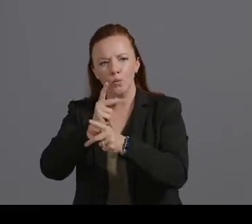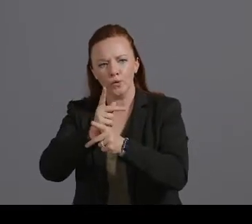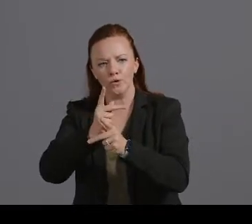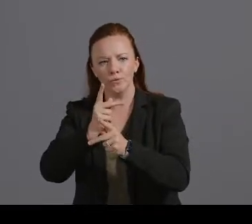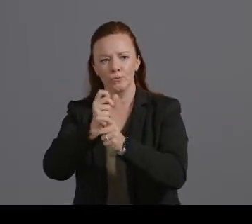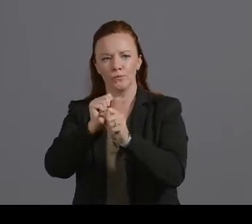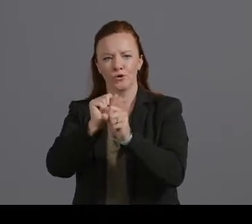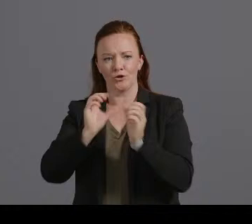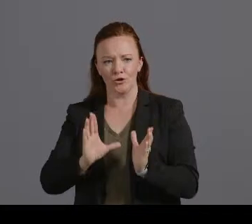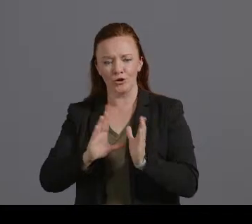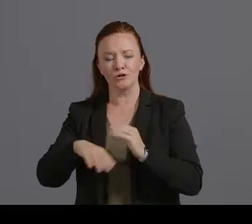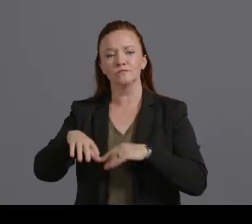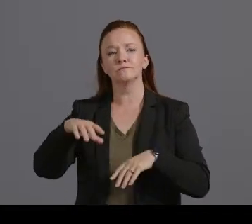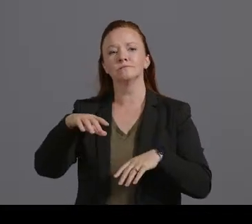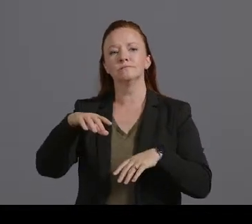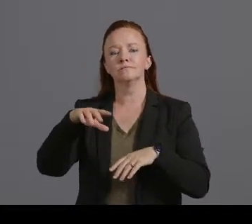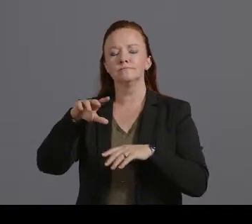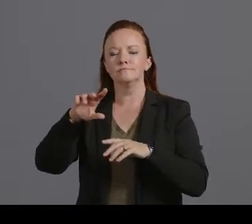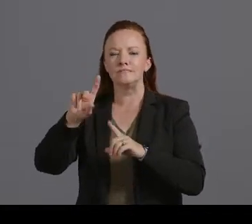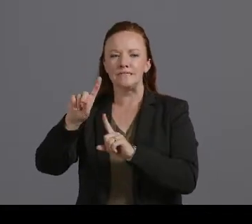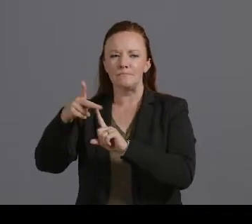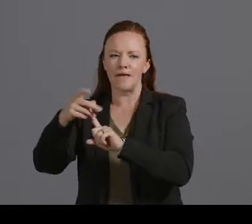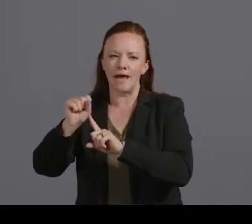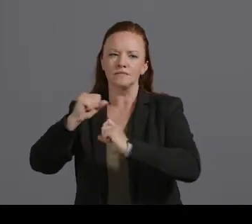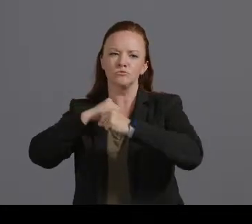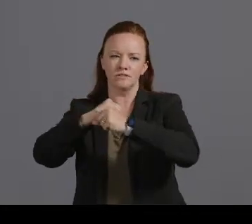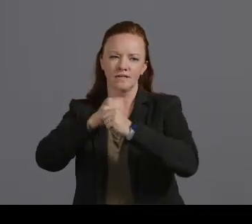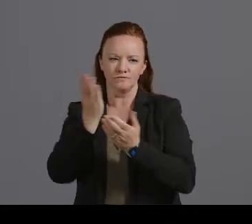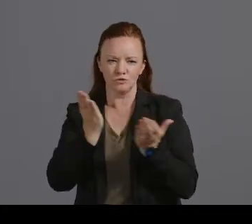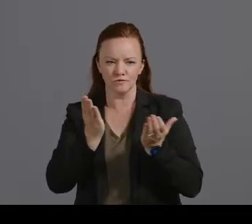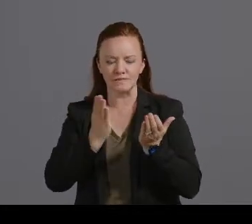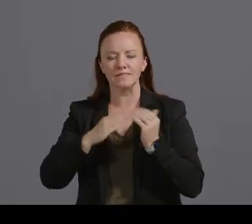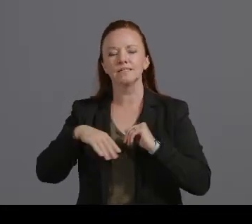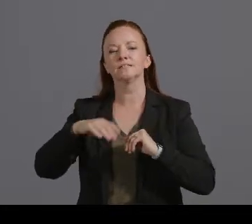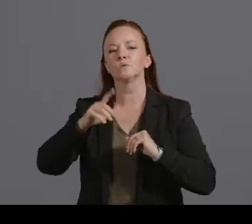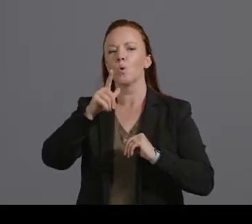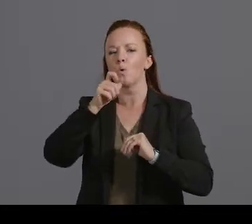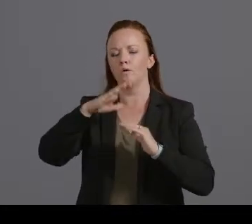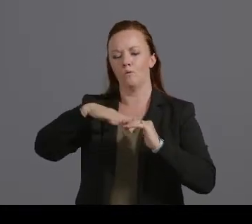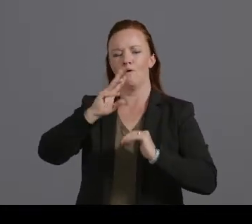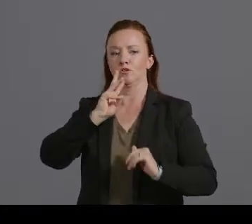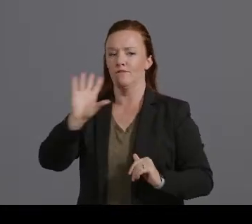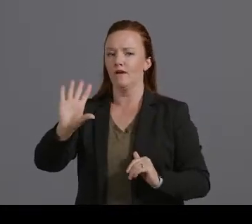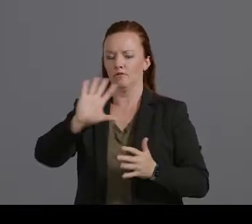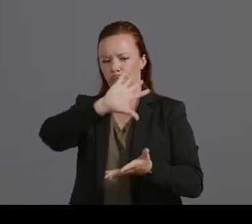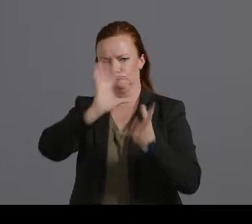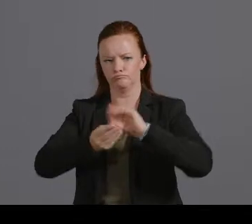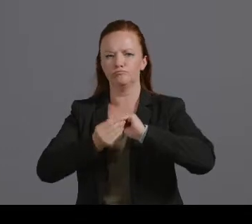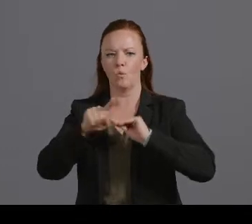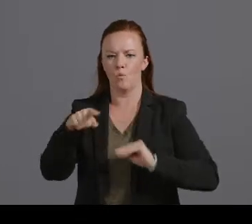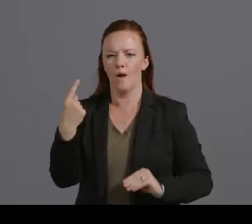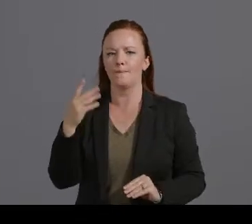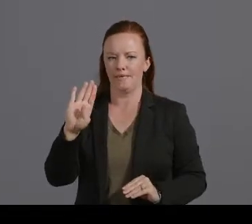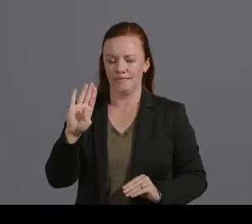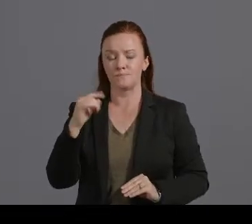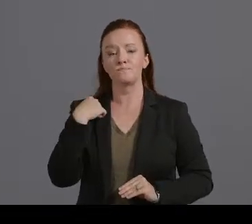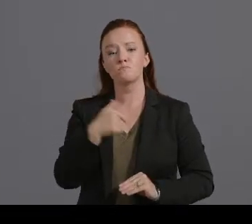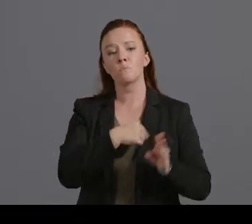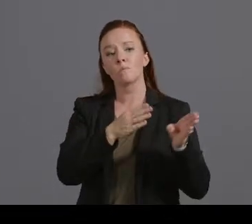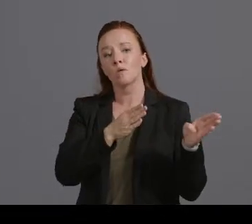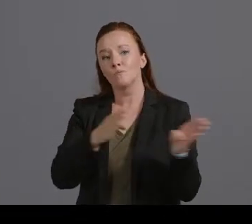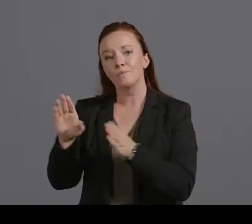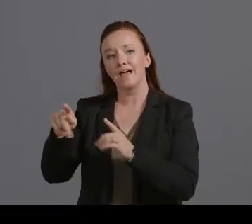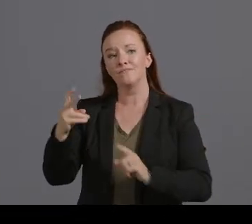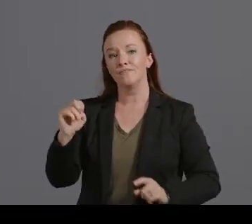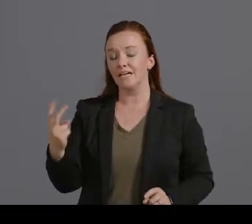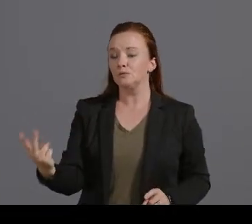older. We anticipated being in phase 2, which is when the demand meets the amount of vaccine that we have